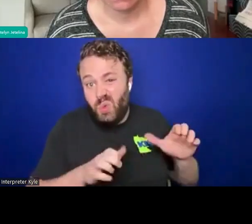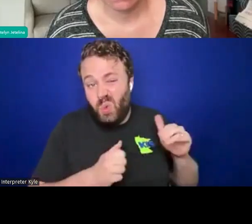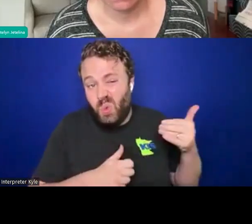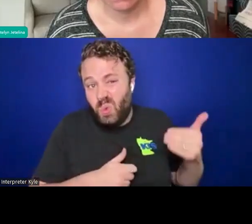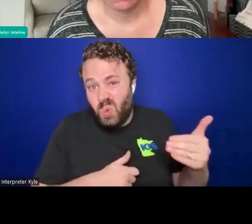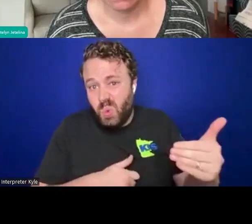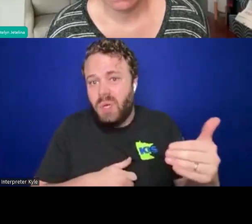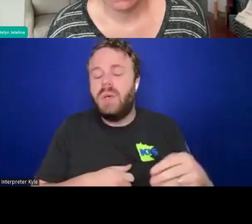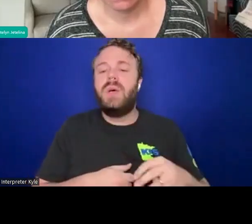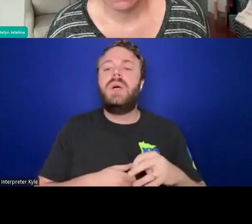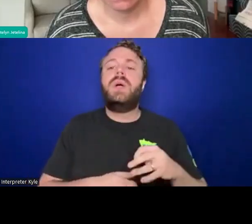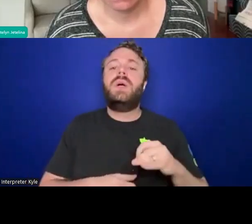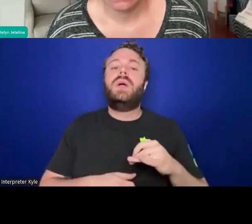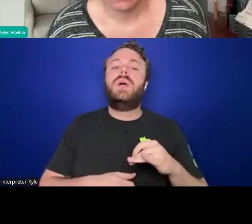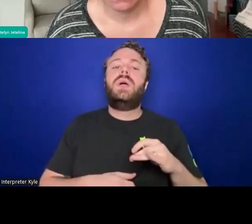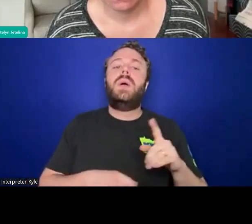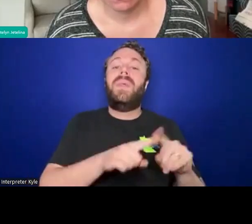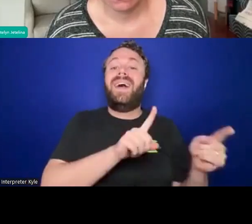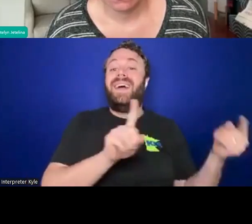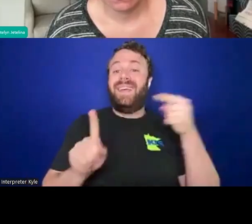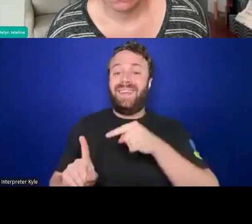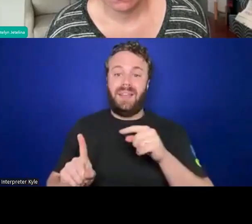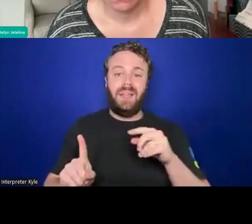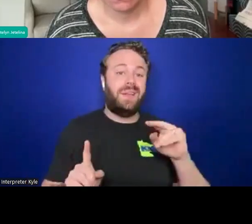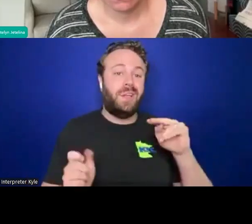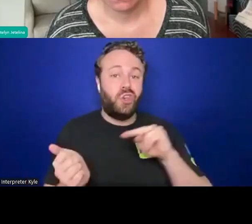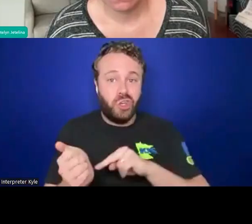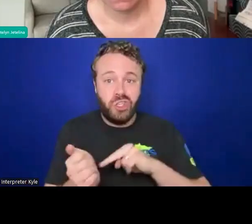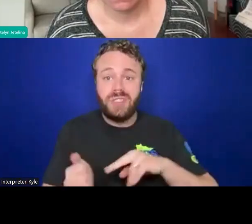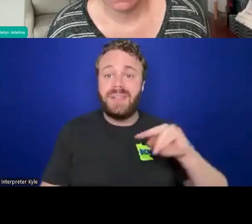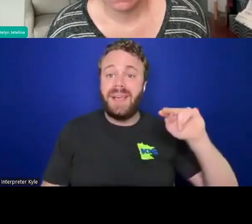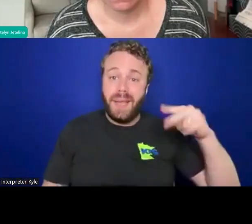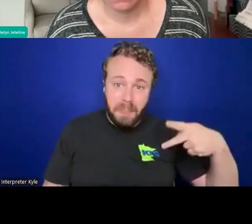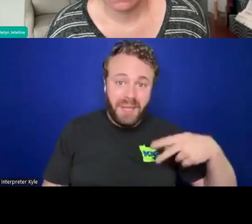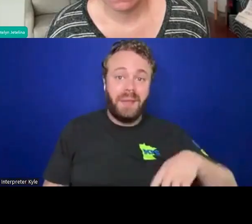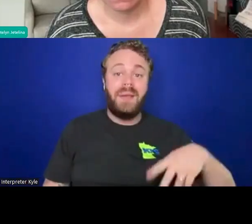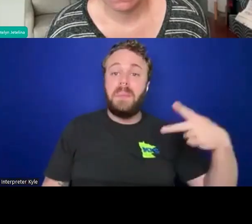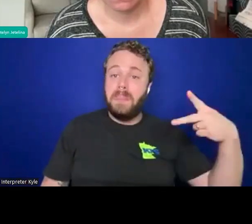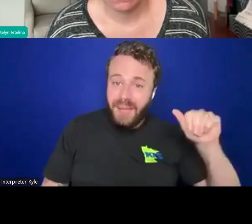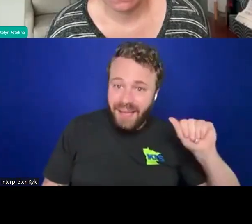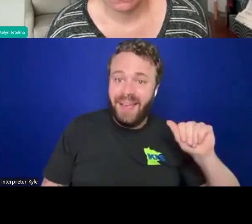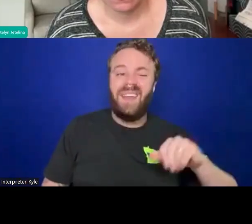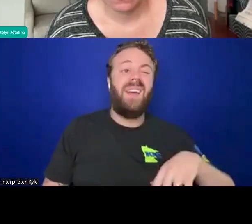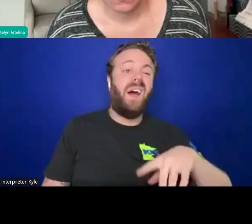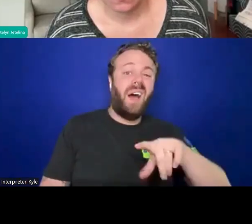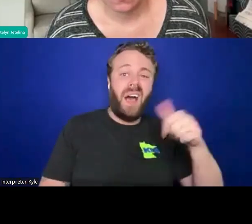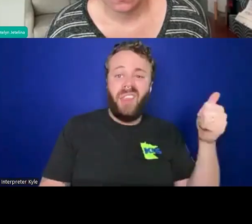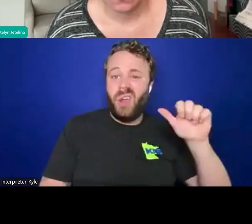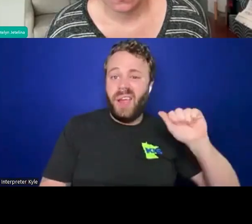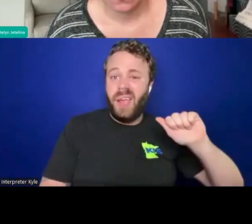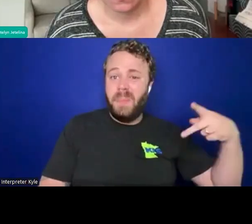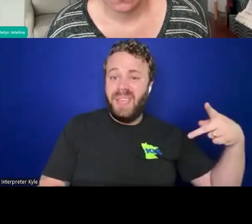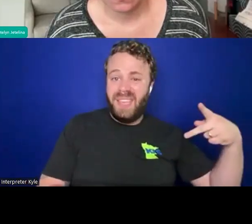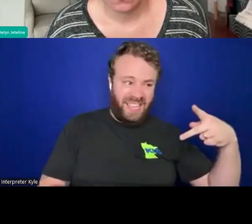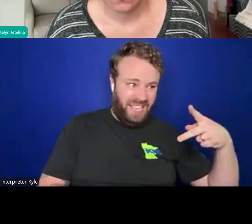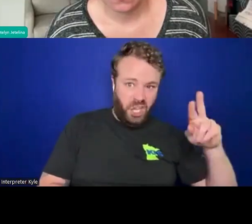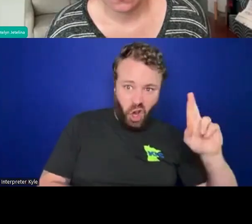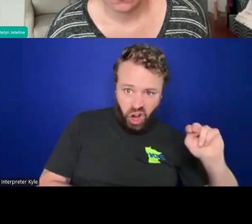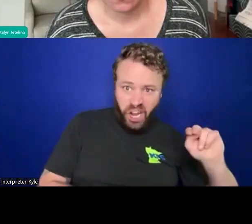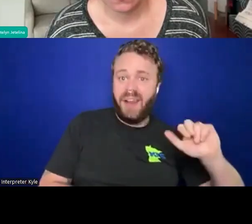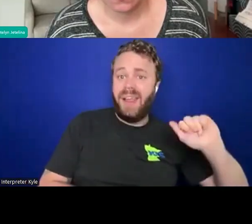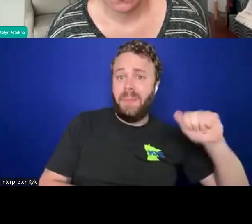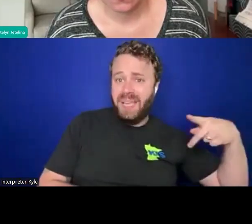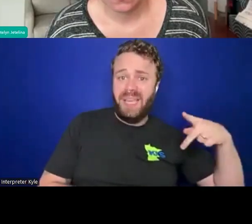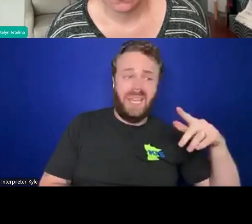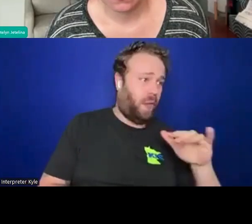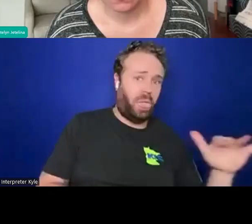get into nurses, NPs, PAs, and other advanced practice practitioners and pharmacists, of course, that really